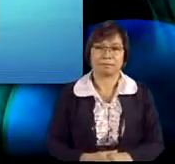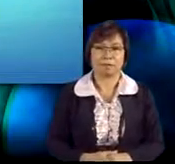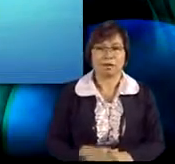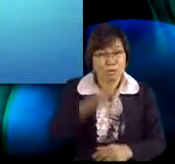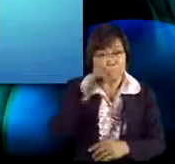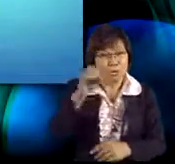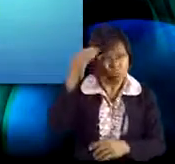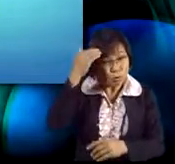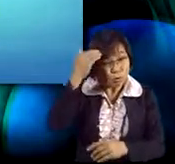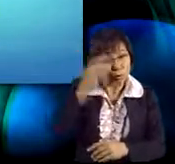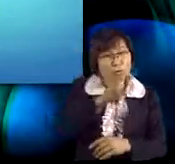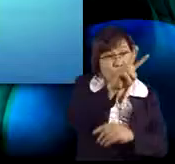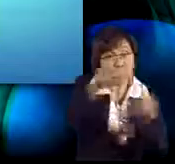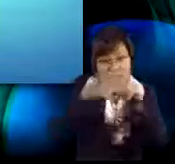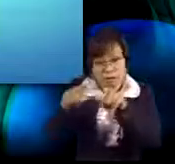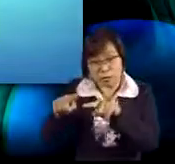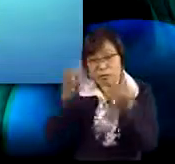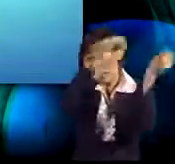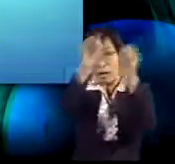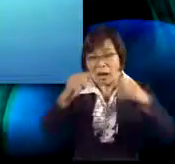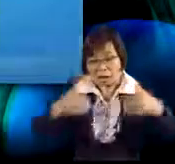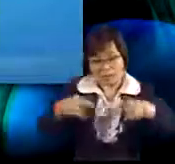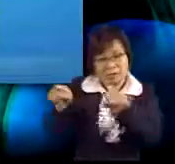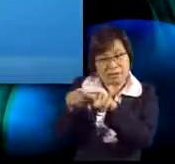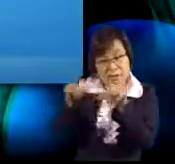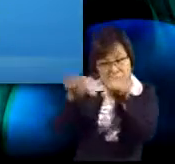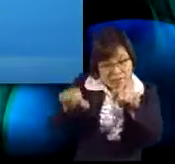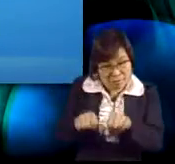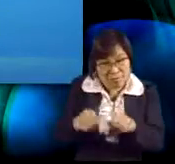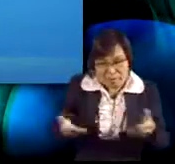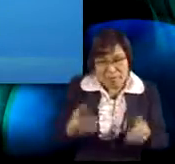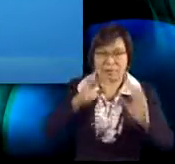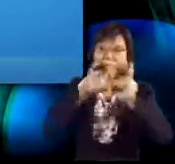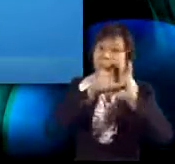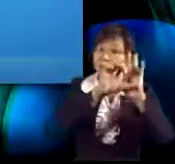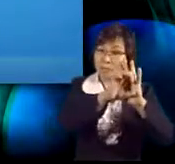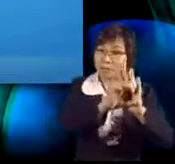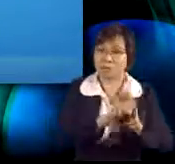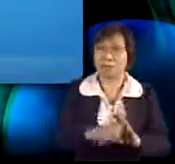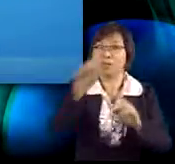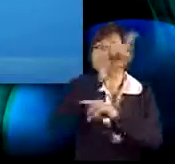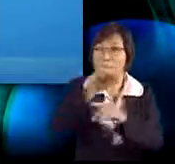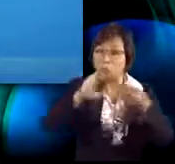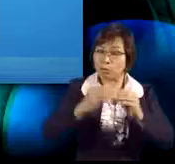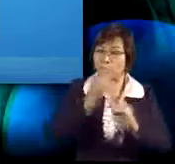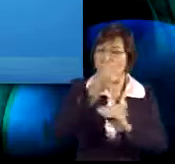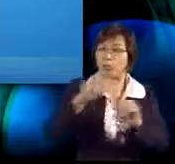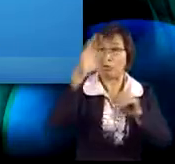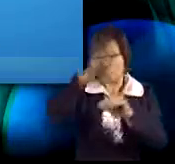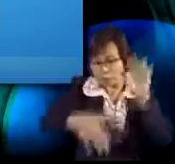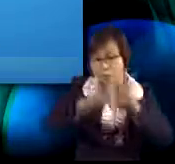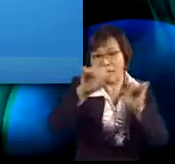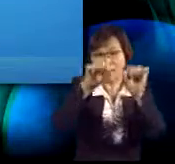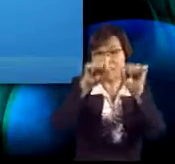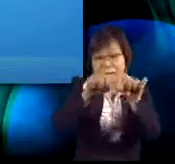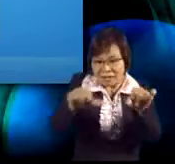Do you know that two different shapes can have the same area? Here is the example. Question 2. Find the area of the